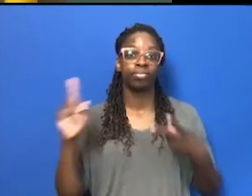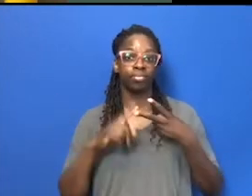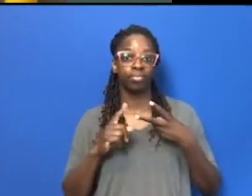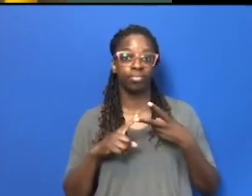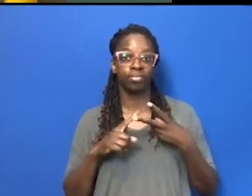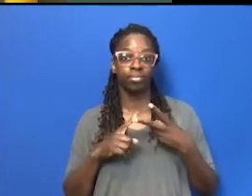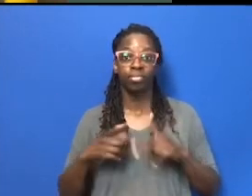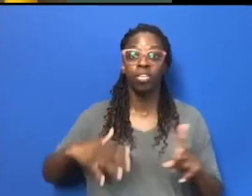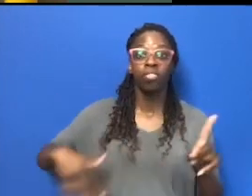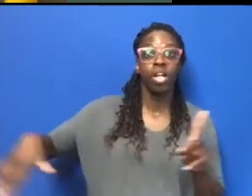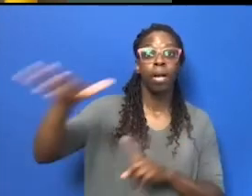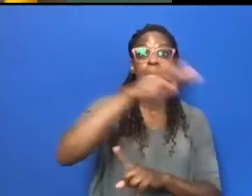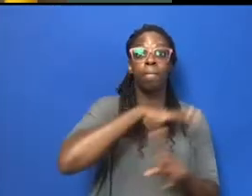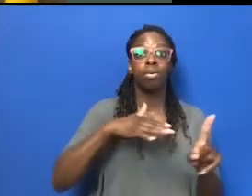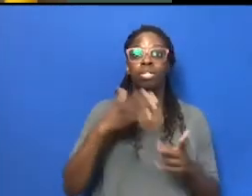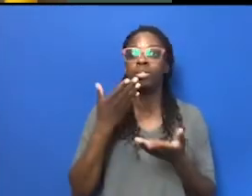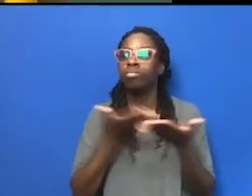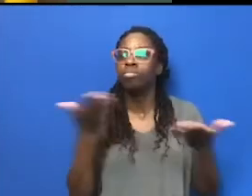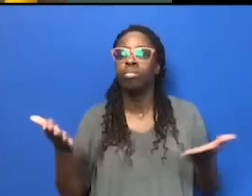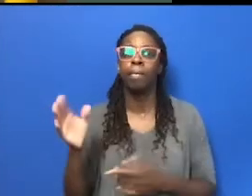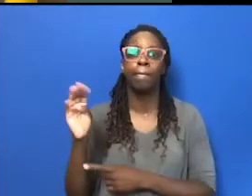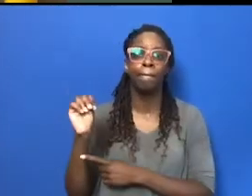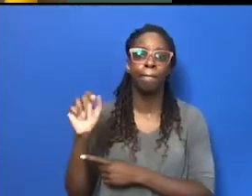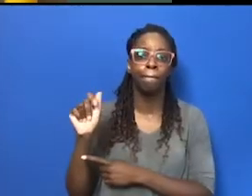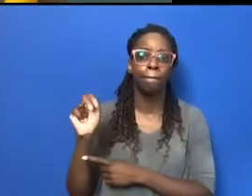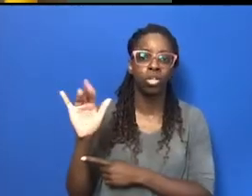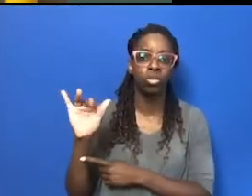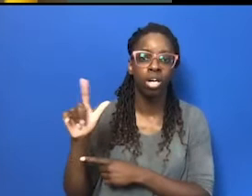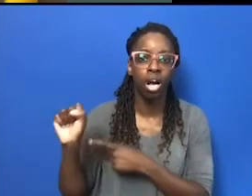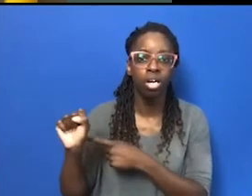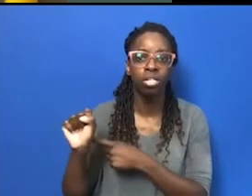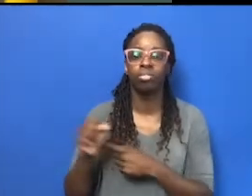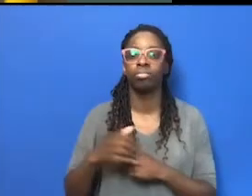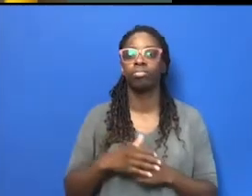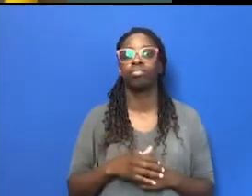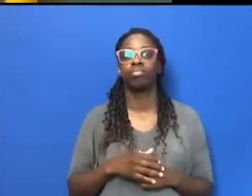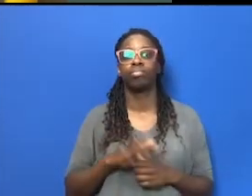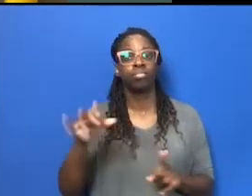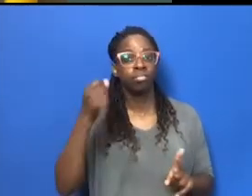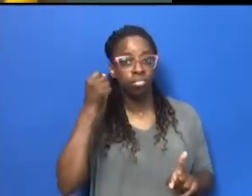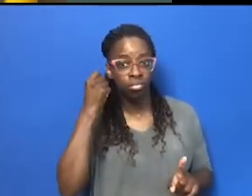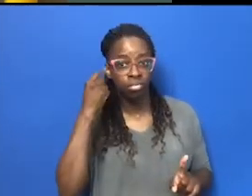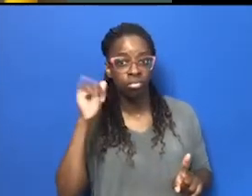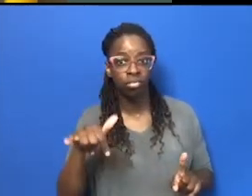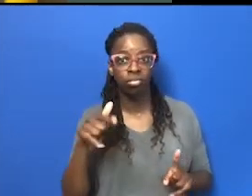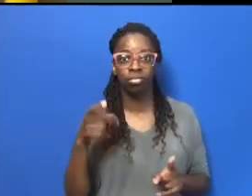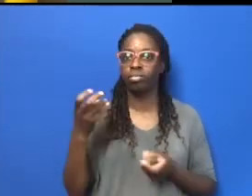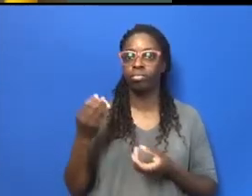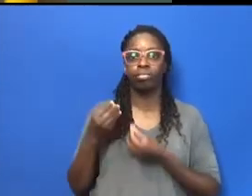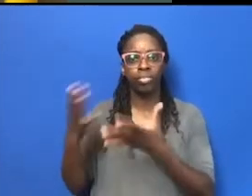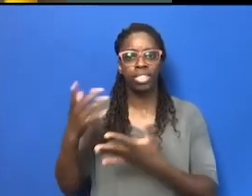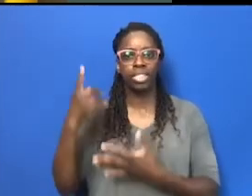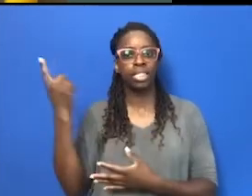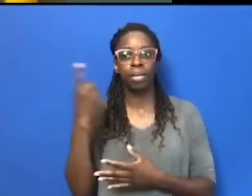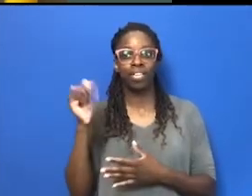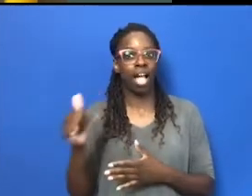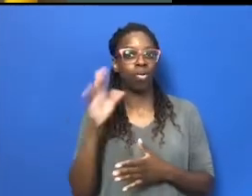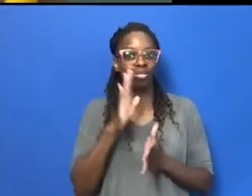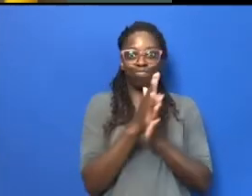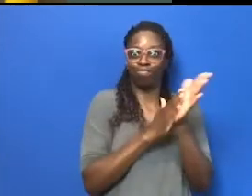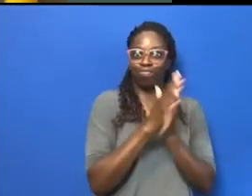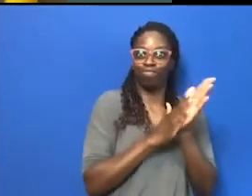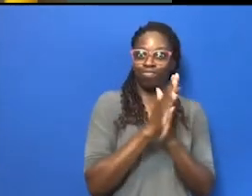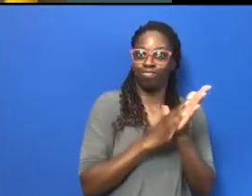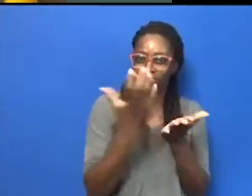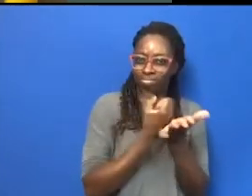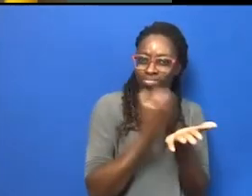our environment and our materials. So we always want to make sure to provide engaging materials that will support STEM learning. And sometimes these materials